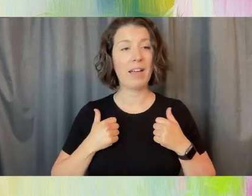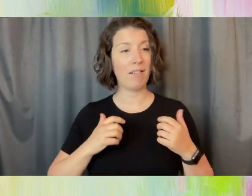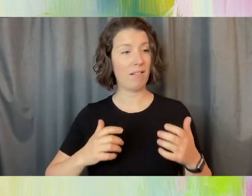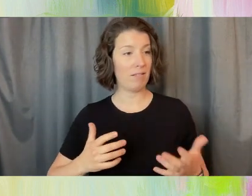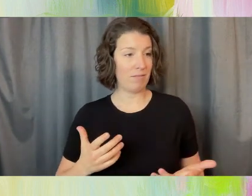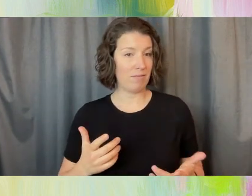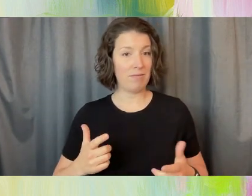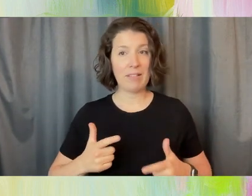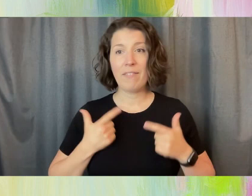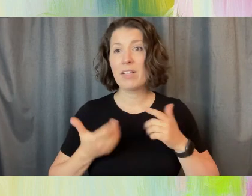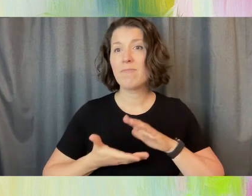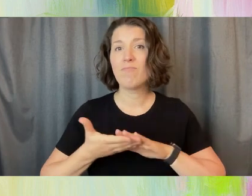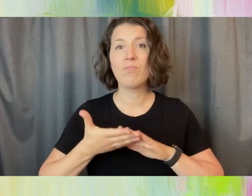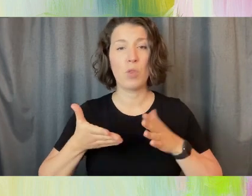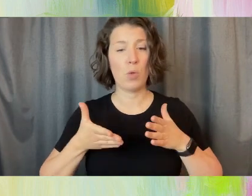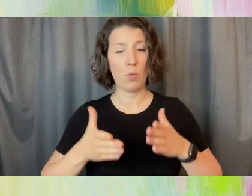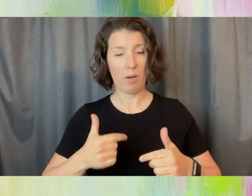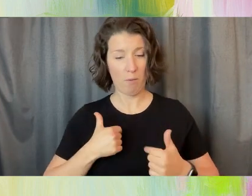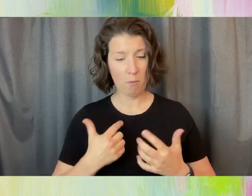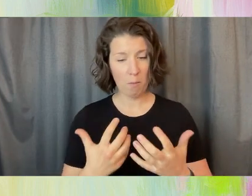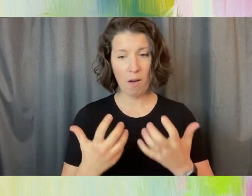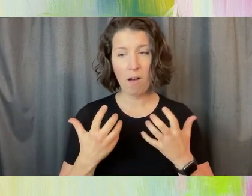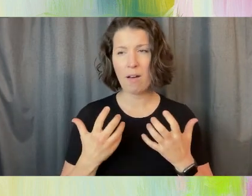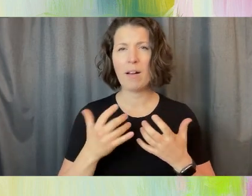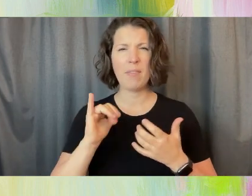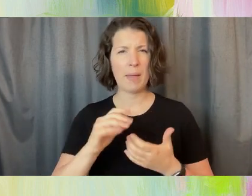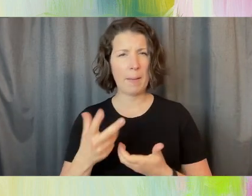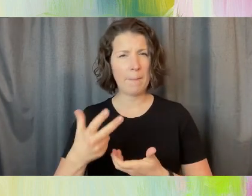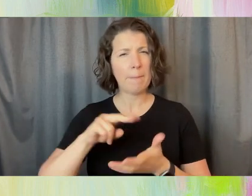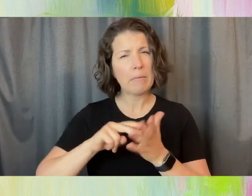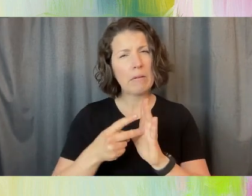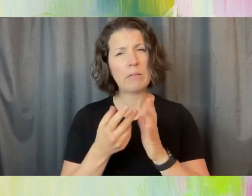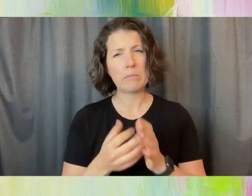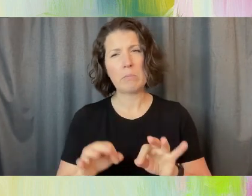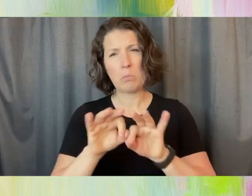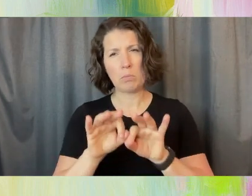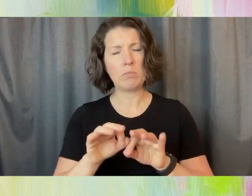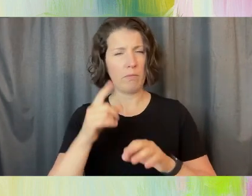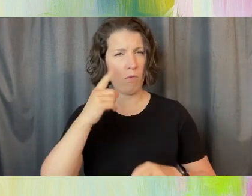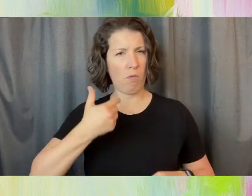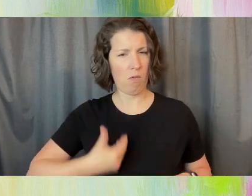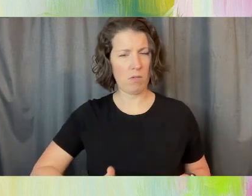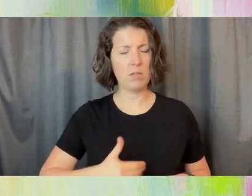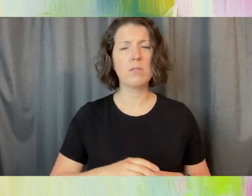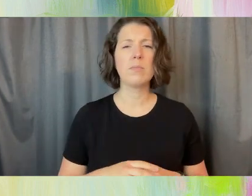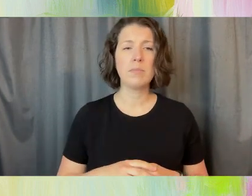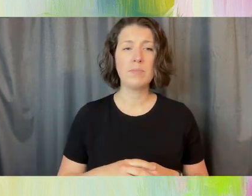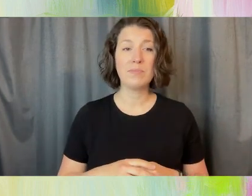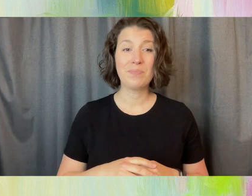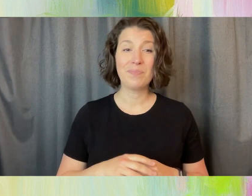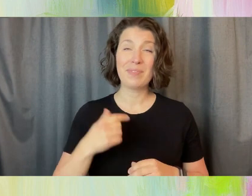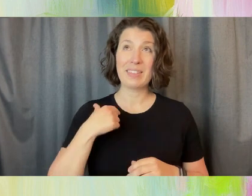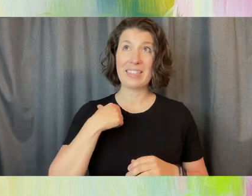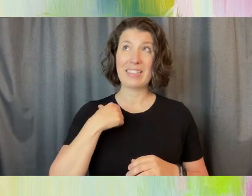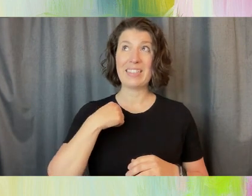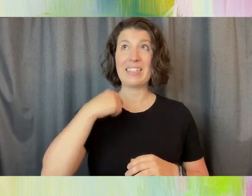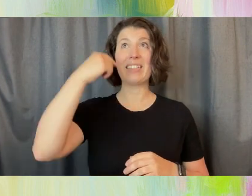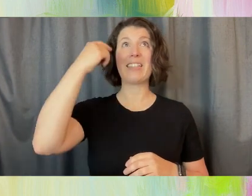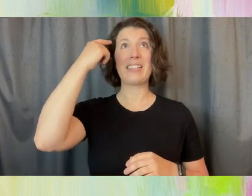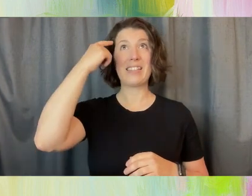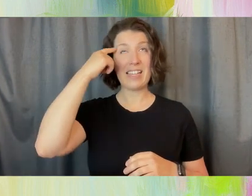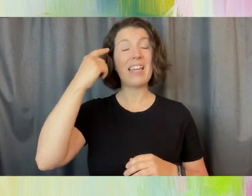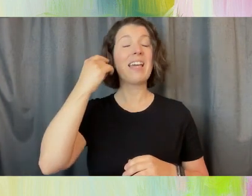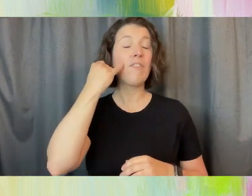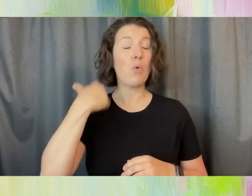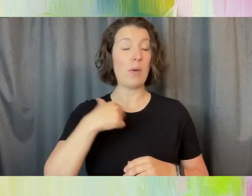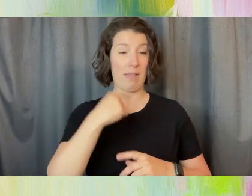way that is the most meaningful to us. And I think that if we consider how health equity, how this fits in